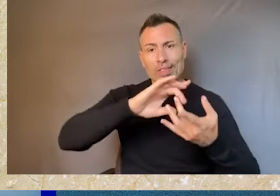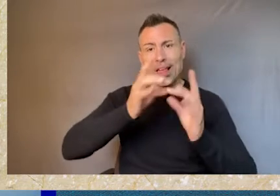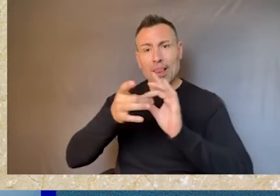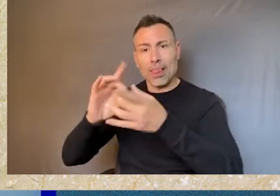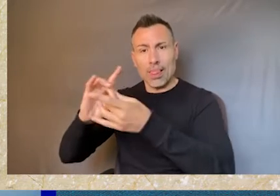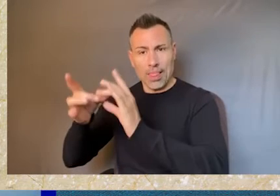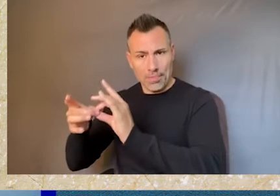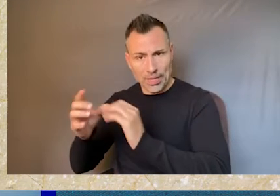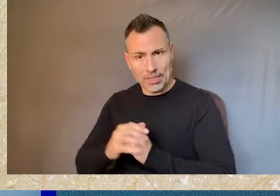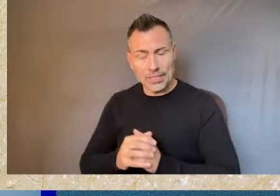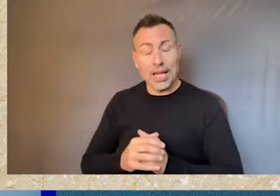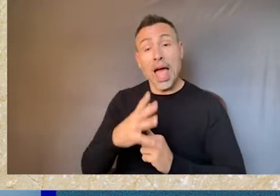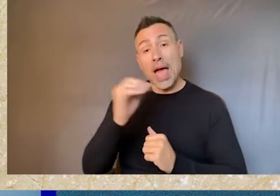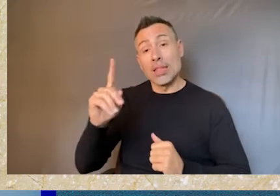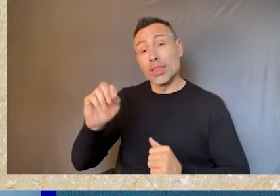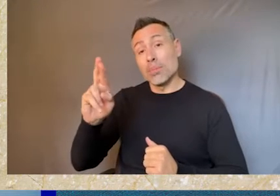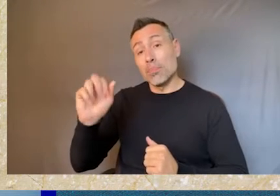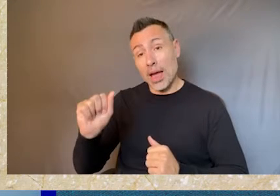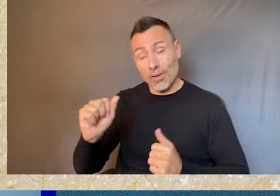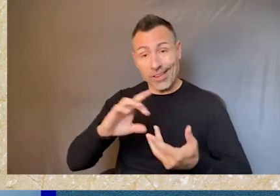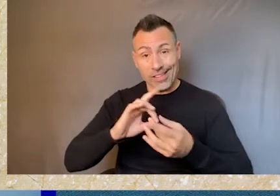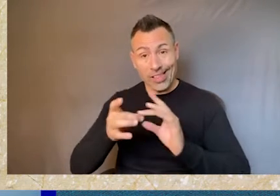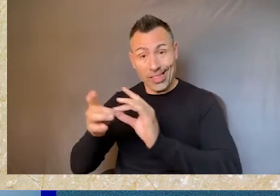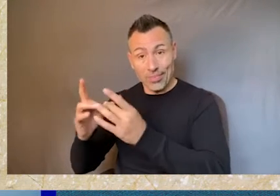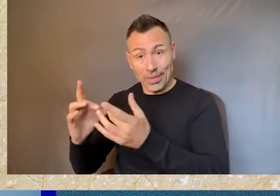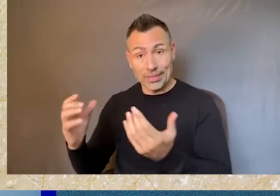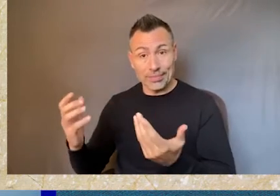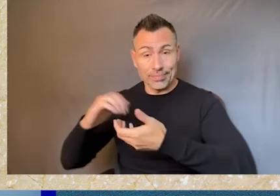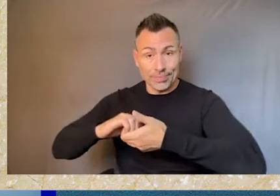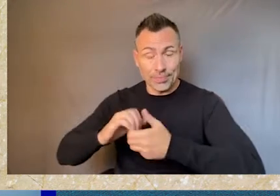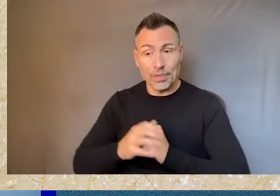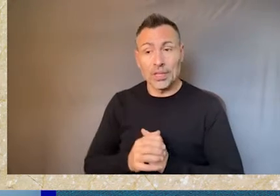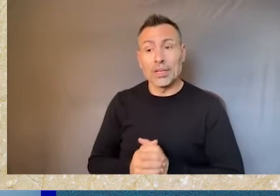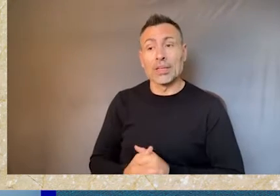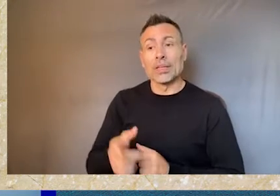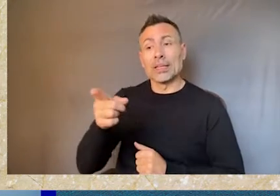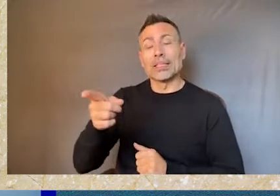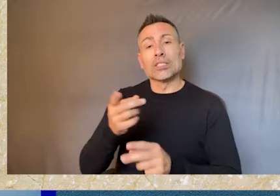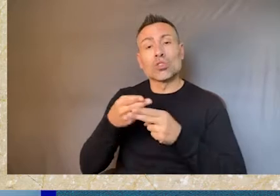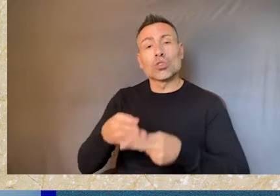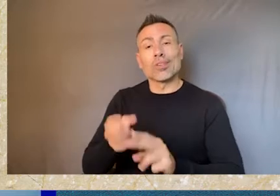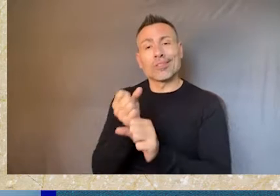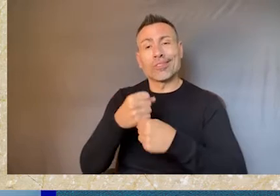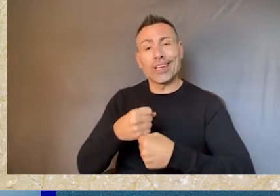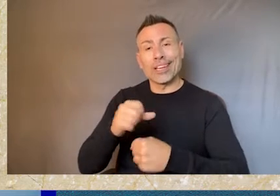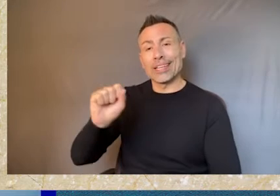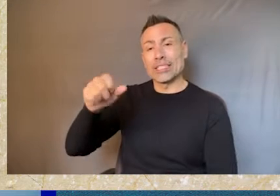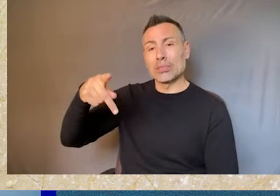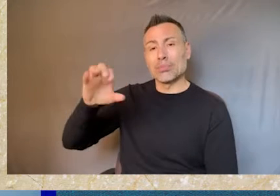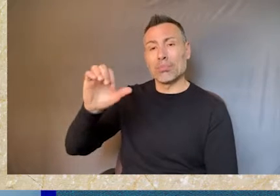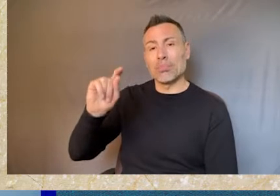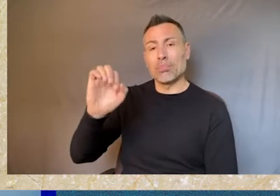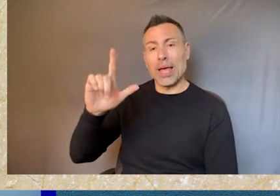Paralympics. The result, titled Creating the Spectacle, is a spectacle immersive dance performance and